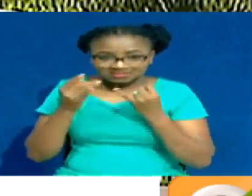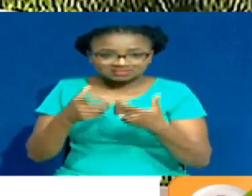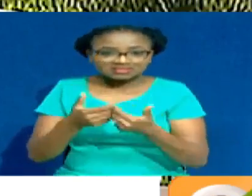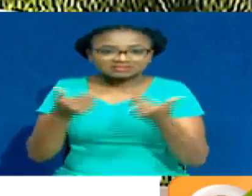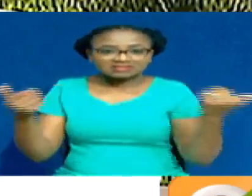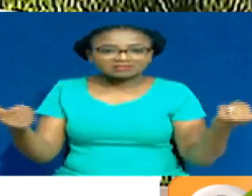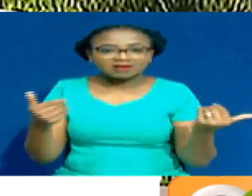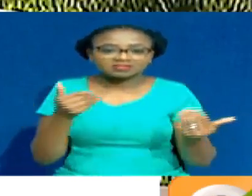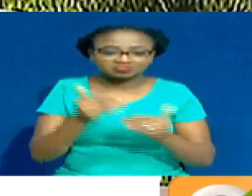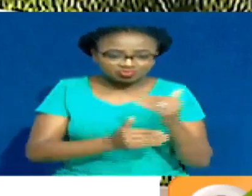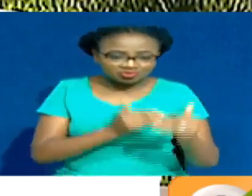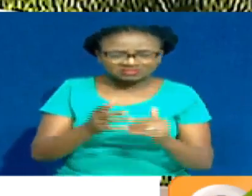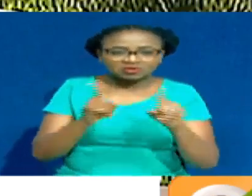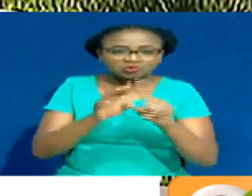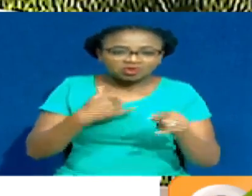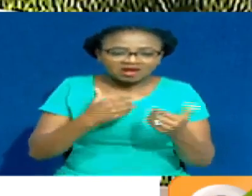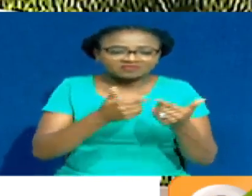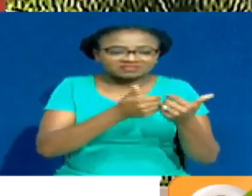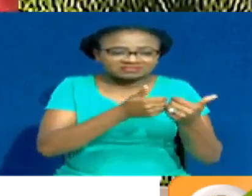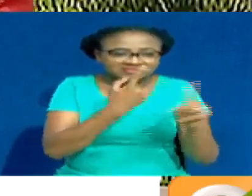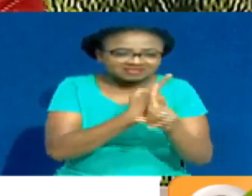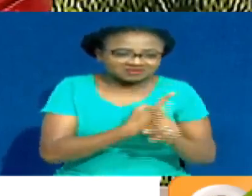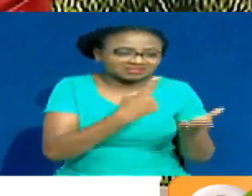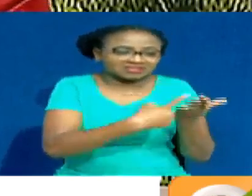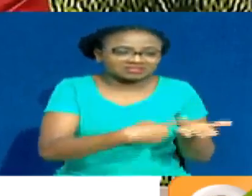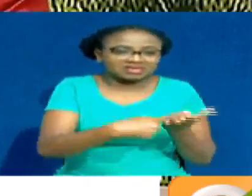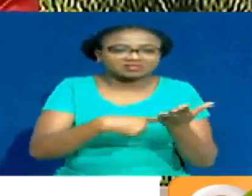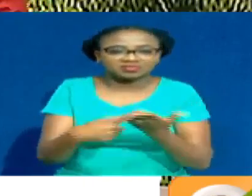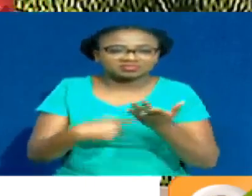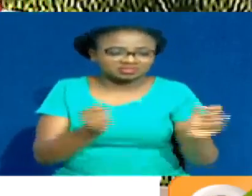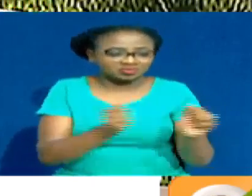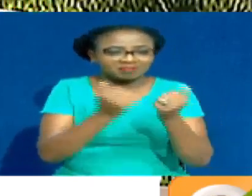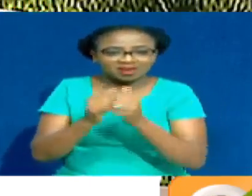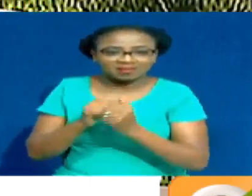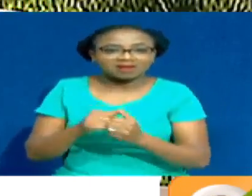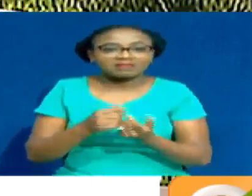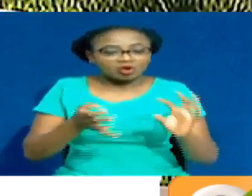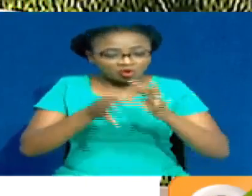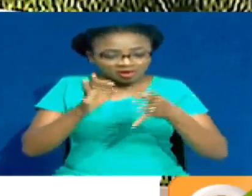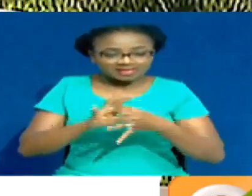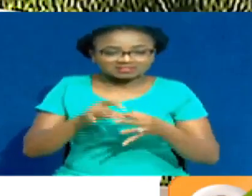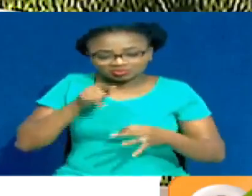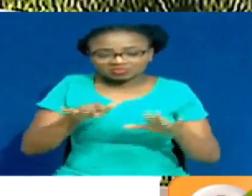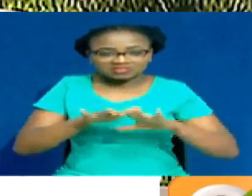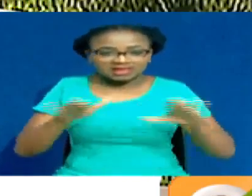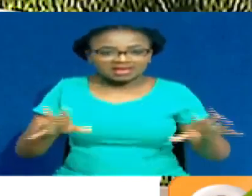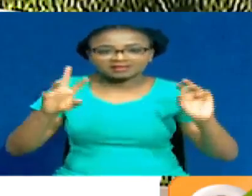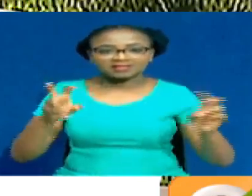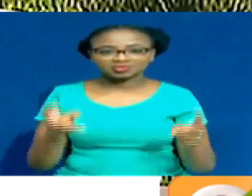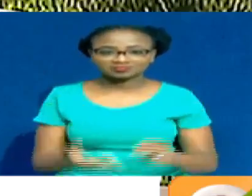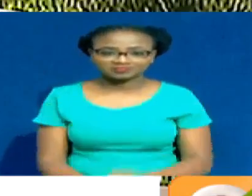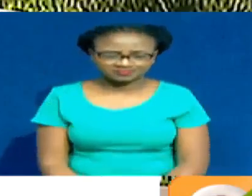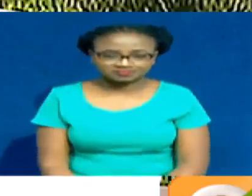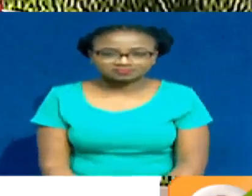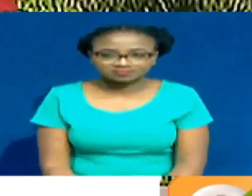different conversations going on within government regarding what to do with these kinds of anomalies in